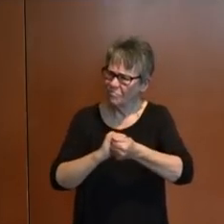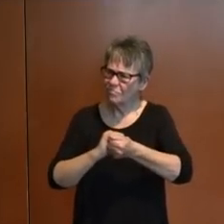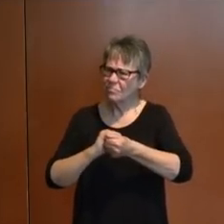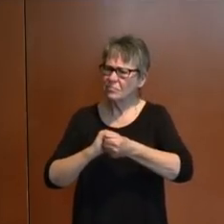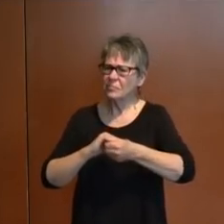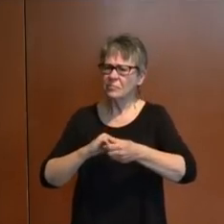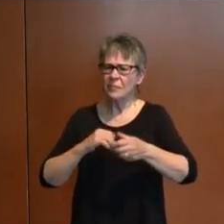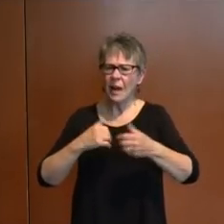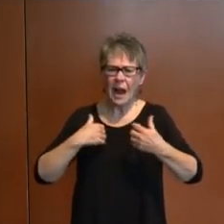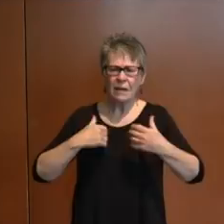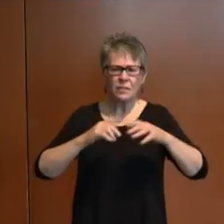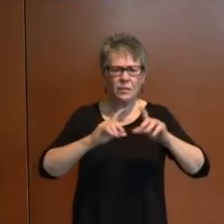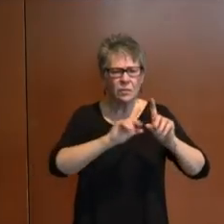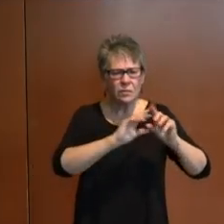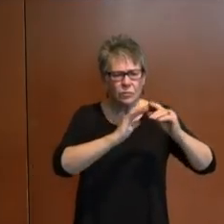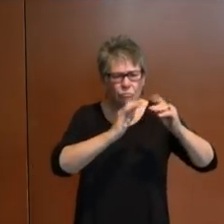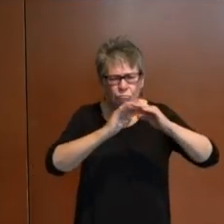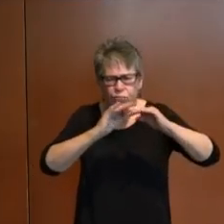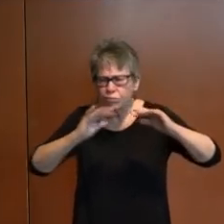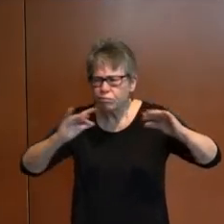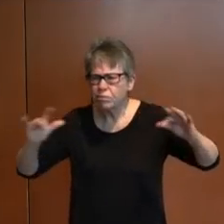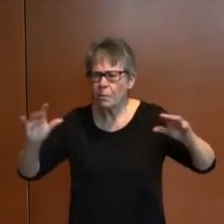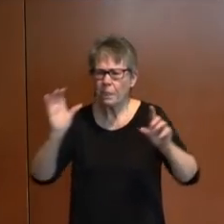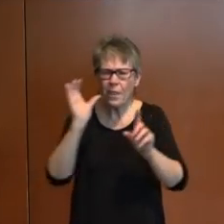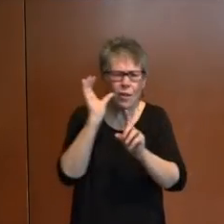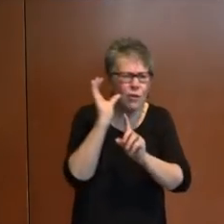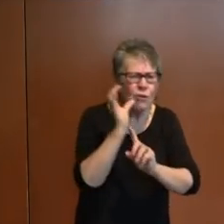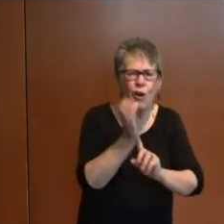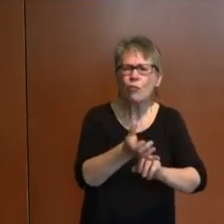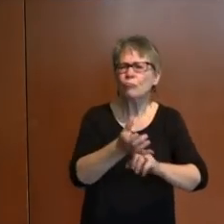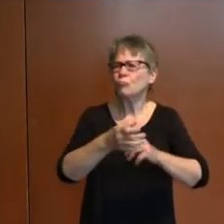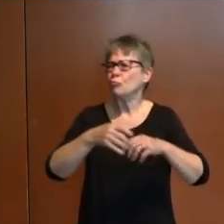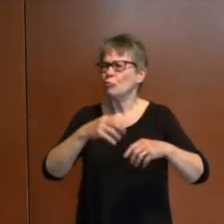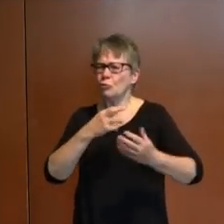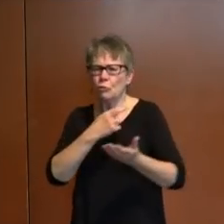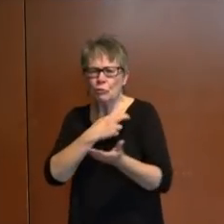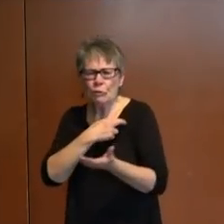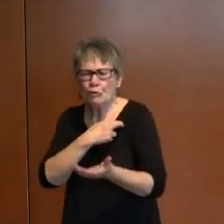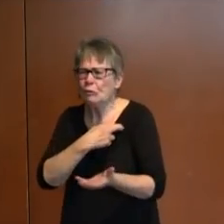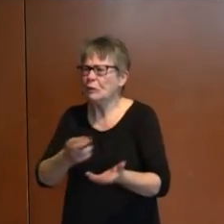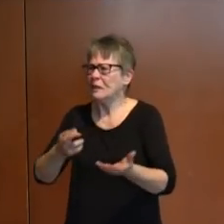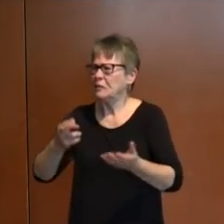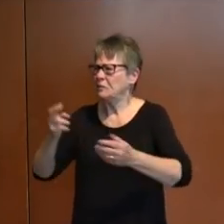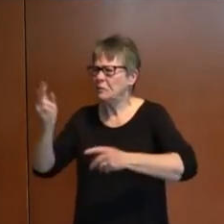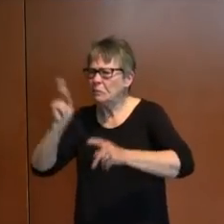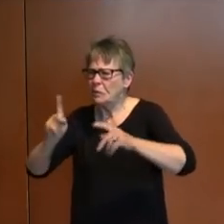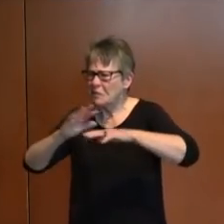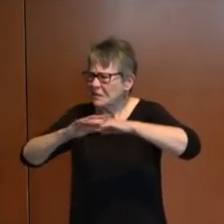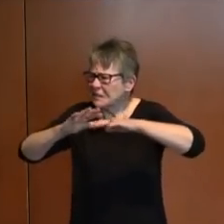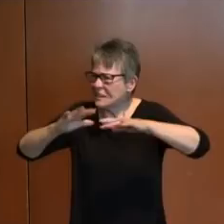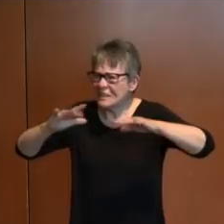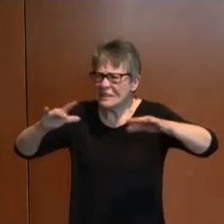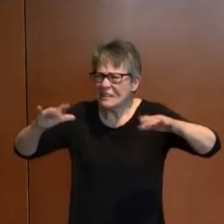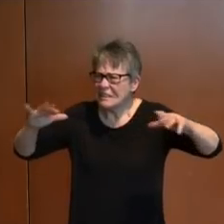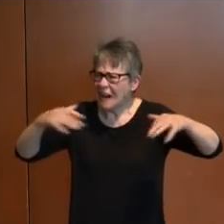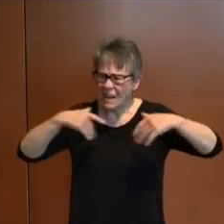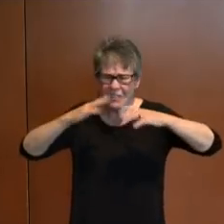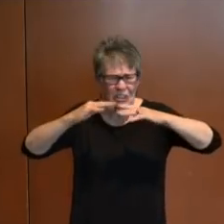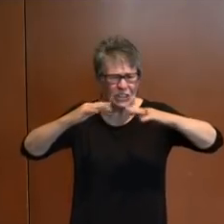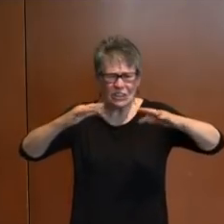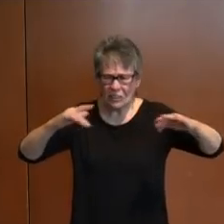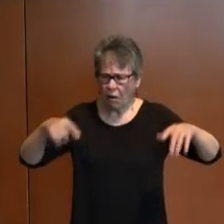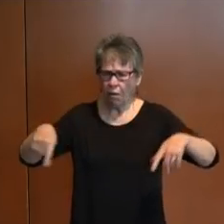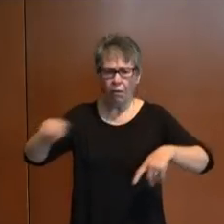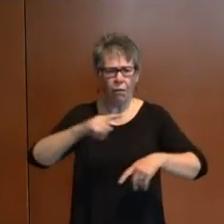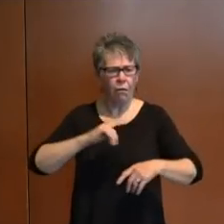and religions is one of our hallmarks as a state. We take enormous pride in that. So I take great offense,